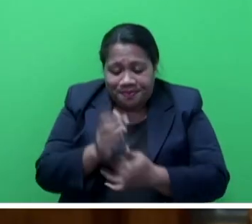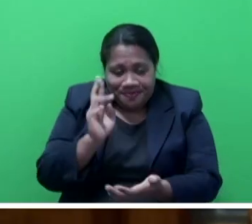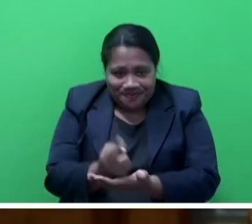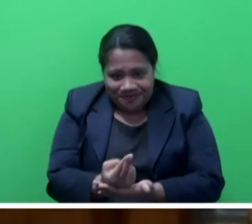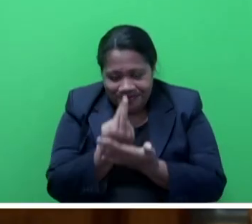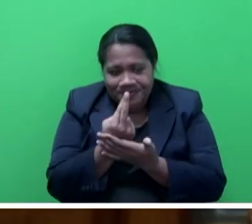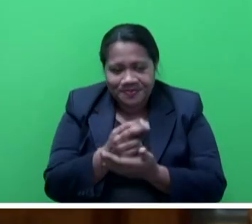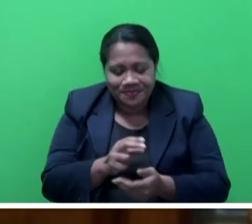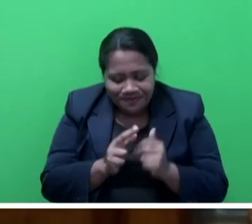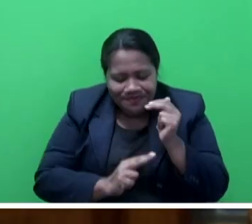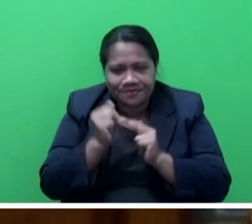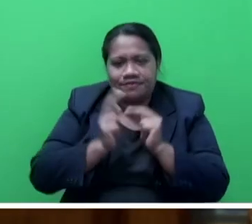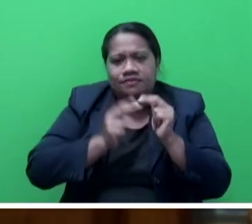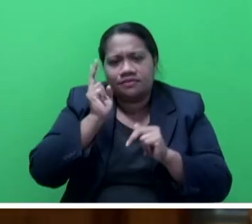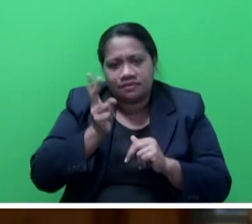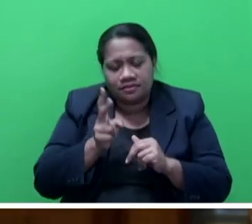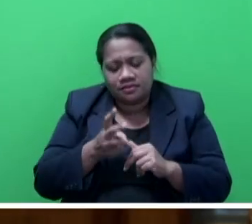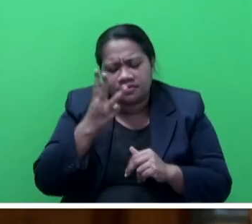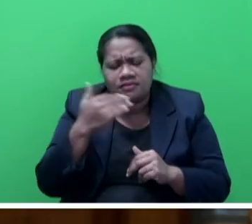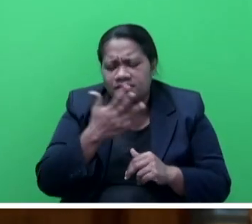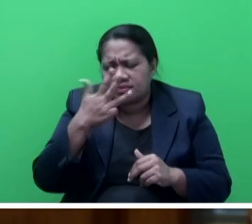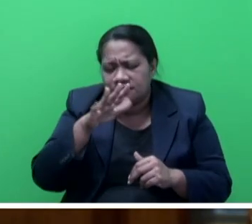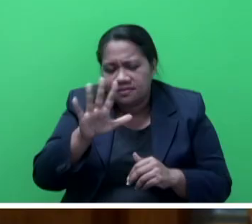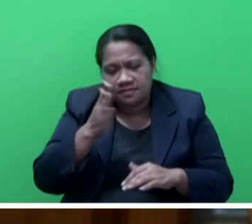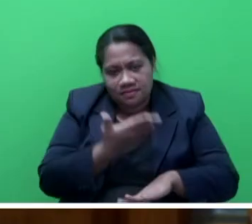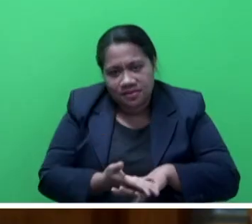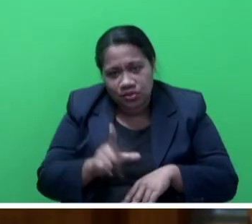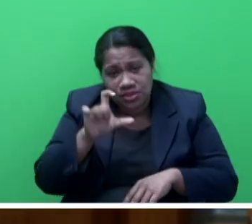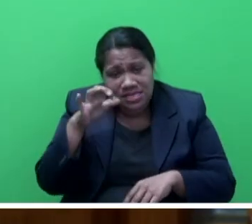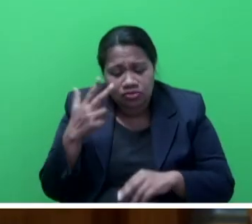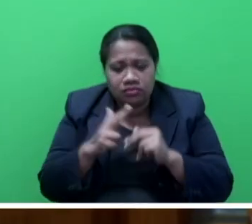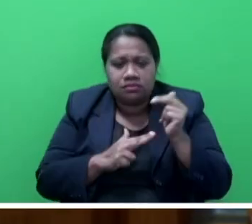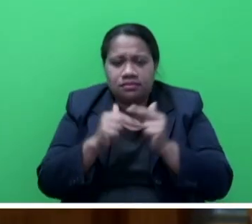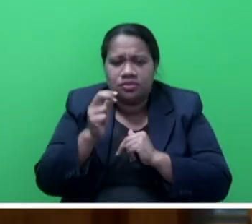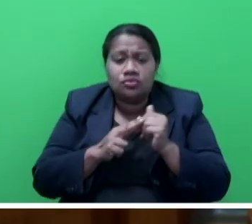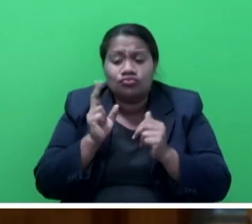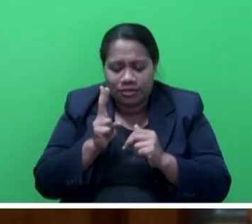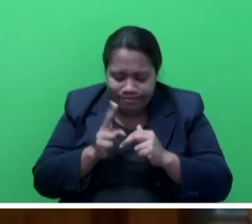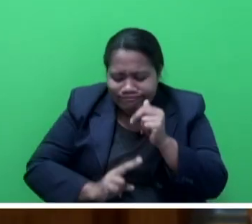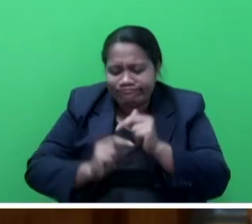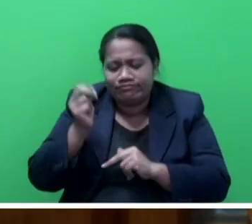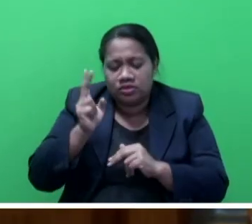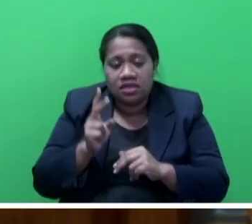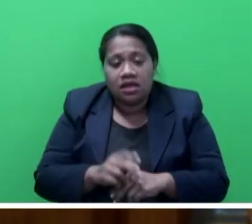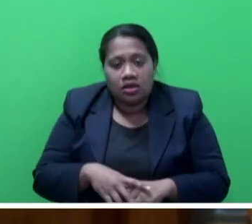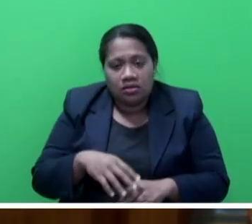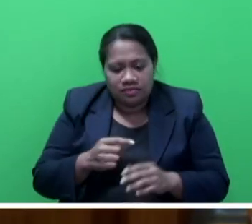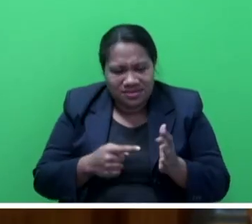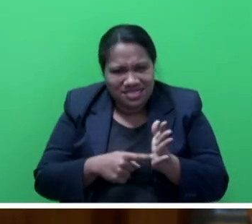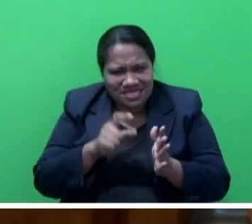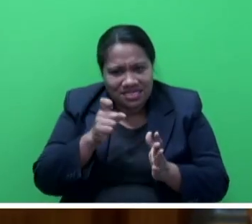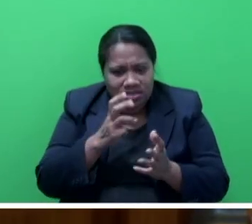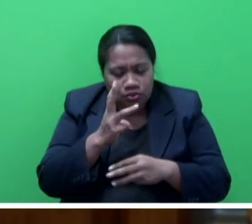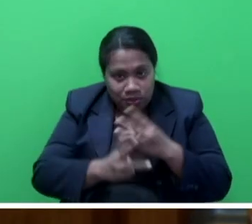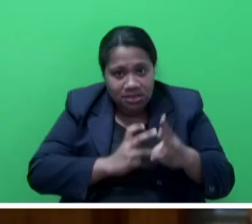rebuilt. As many as 395 new classrooms and buildings have been constructed since TC Winston. Work is